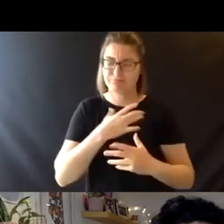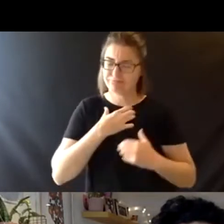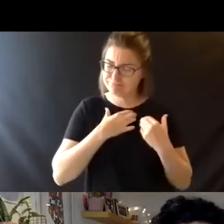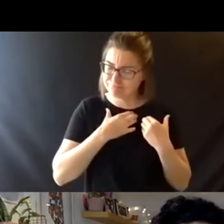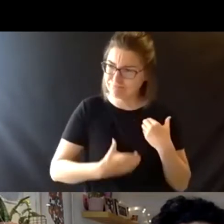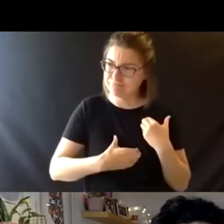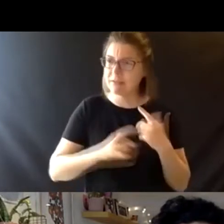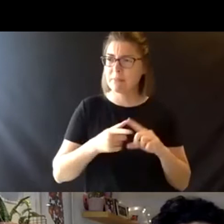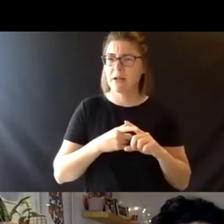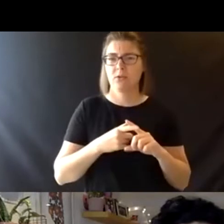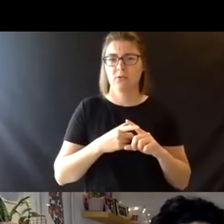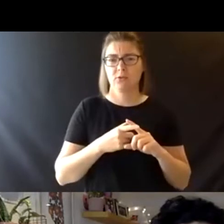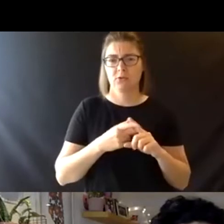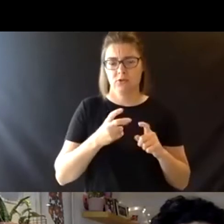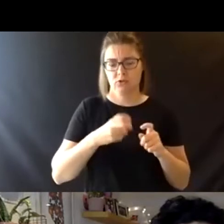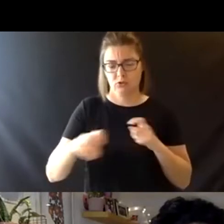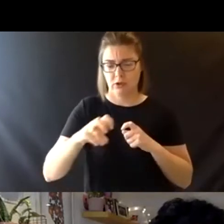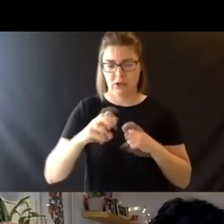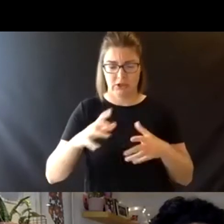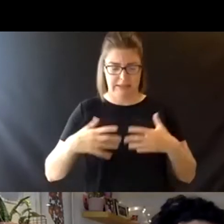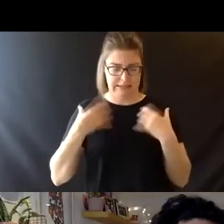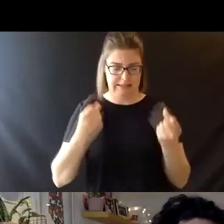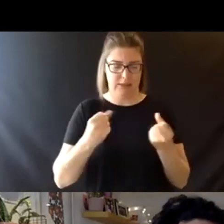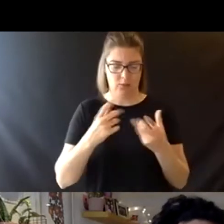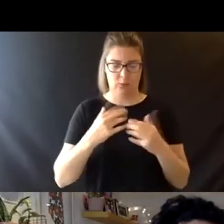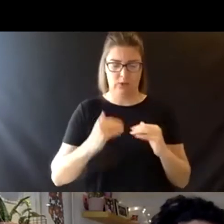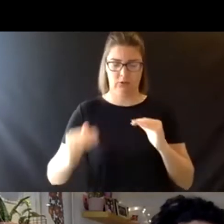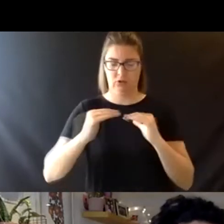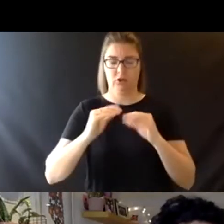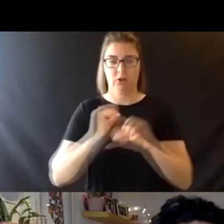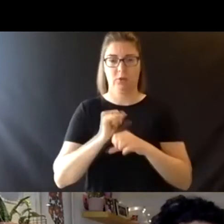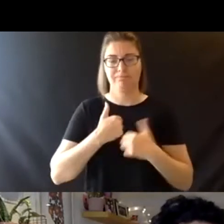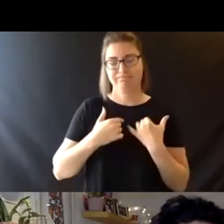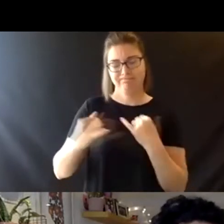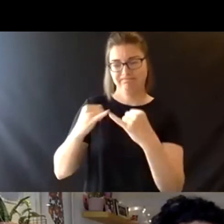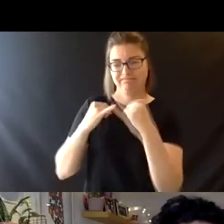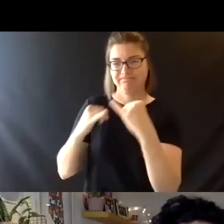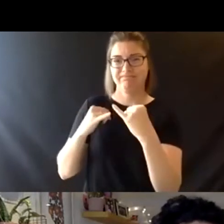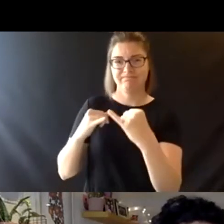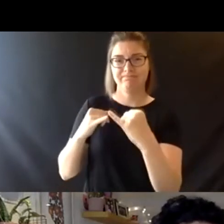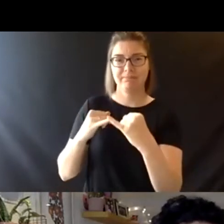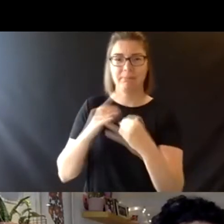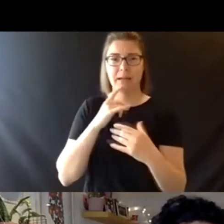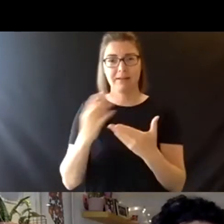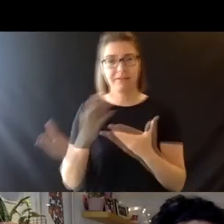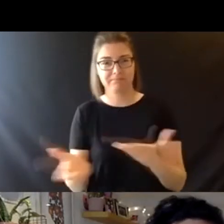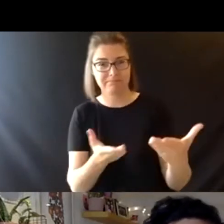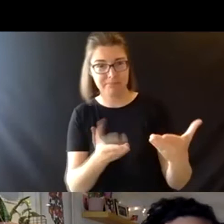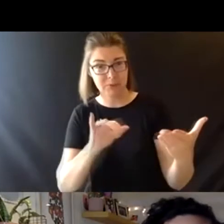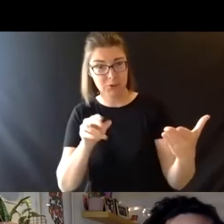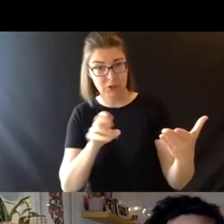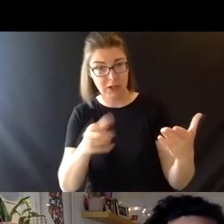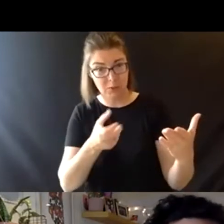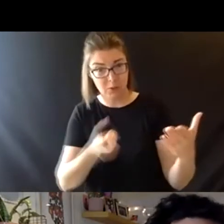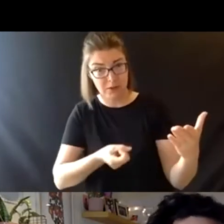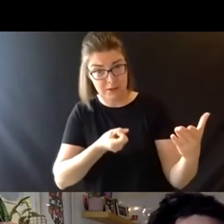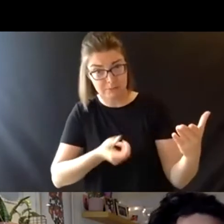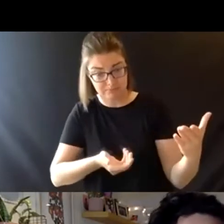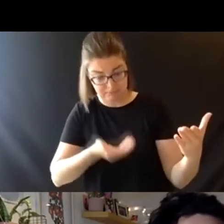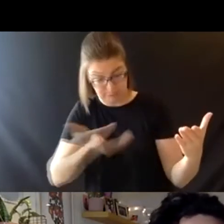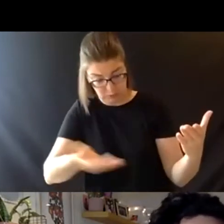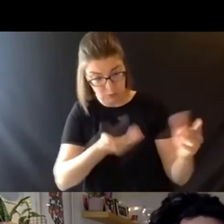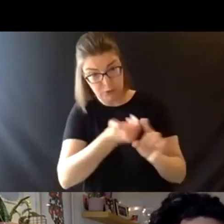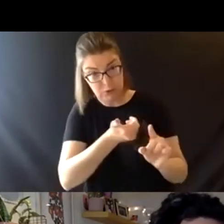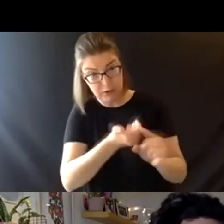passionate about transformative healing justice work, something I'm also passionate about. But I'd like to turn it over to you to say a few words about yourself.